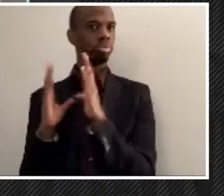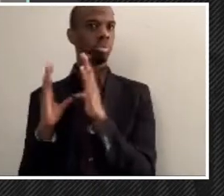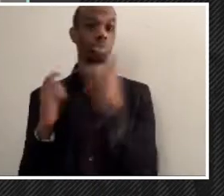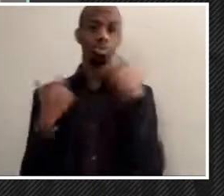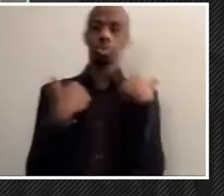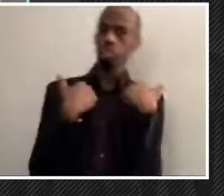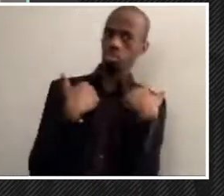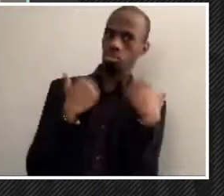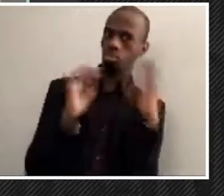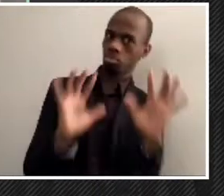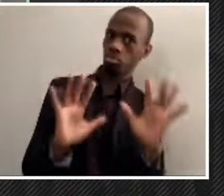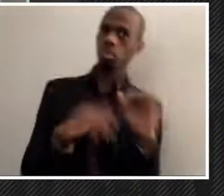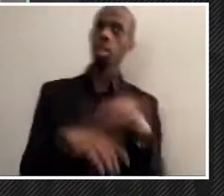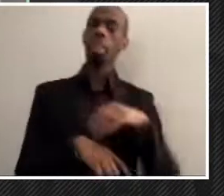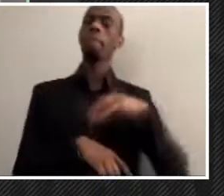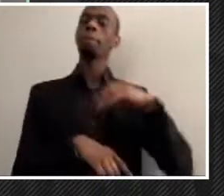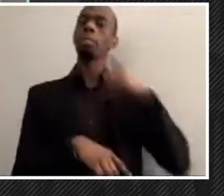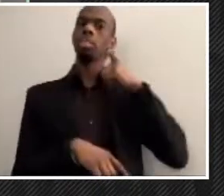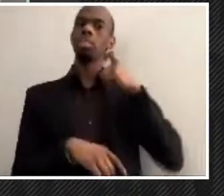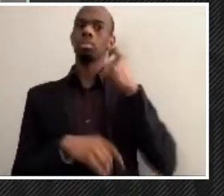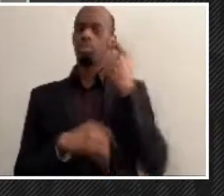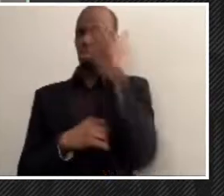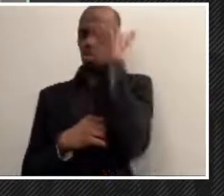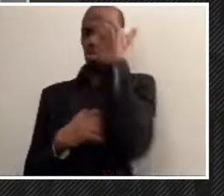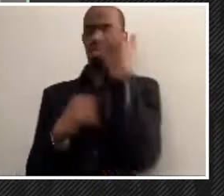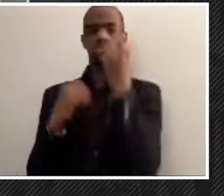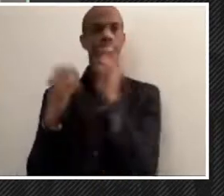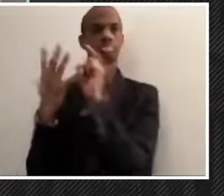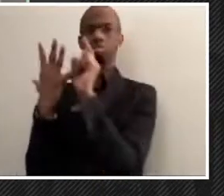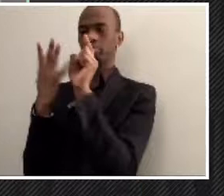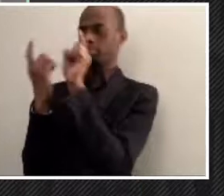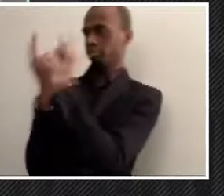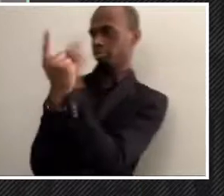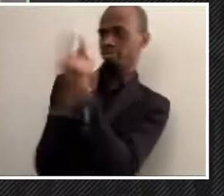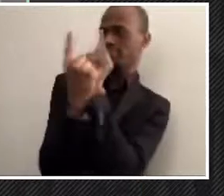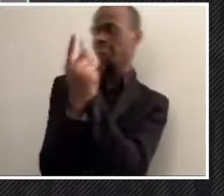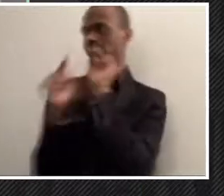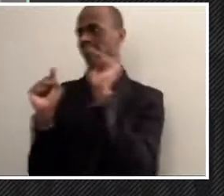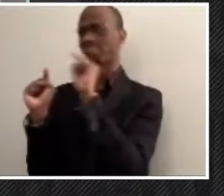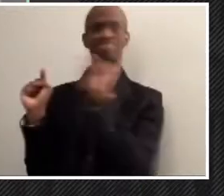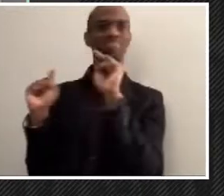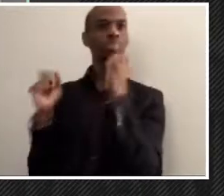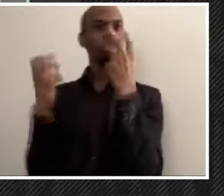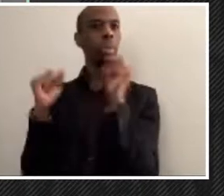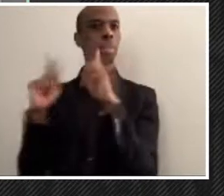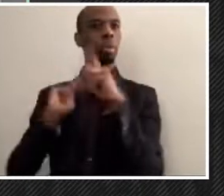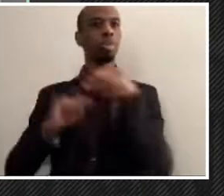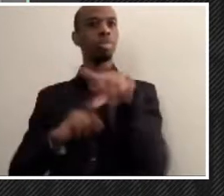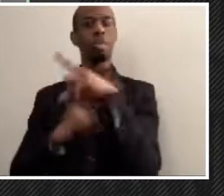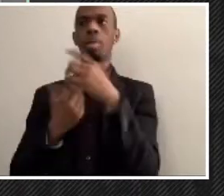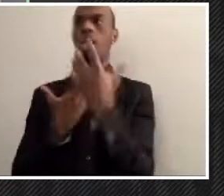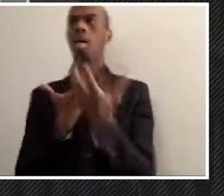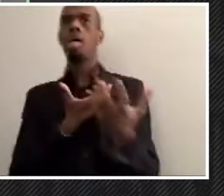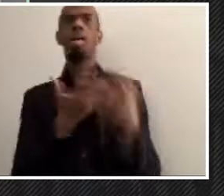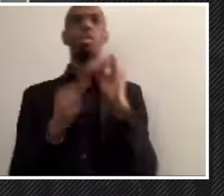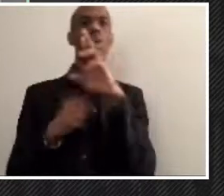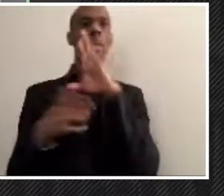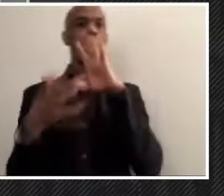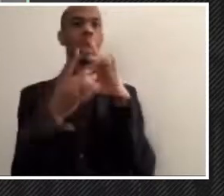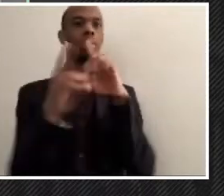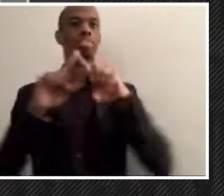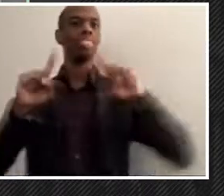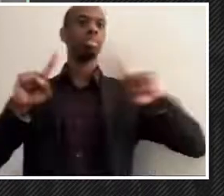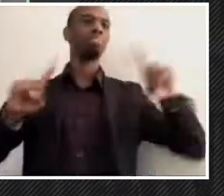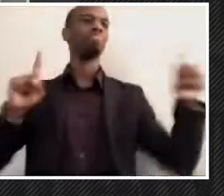that were engaging or a part of different campaigns in different states. And so the connections